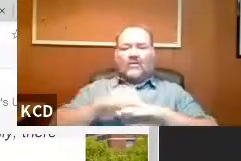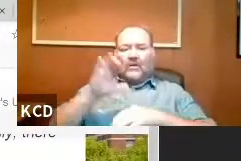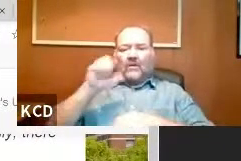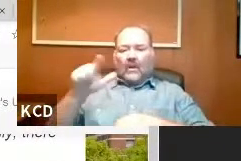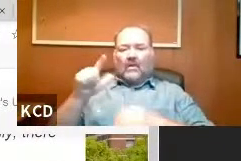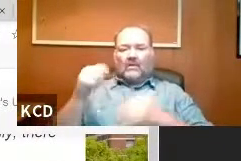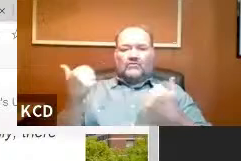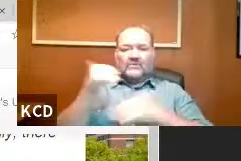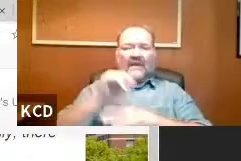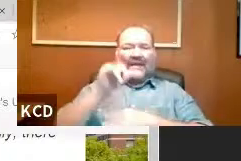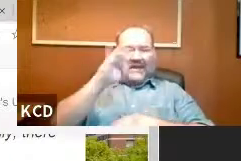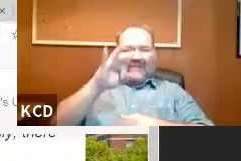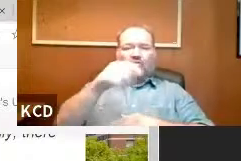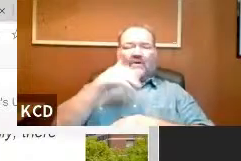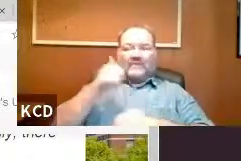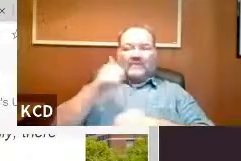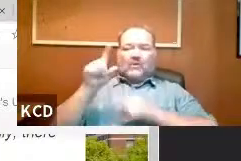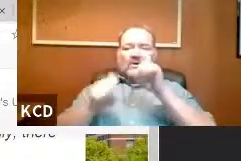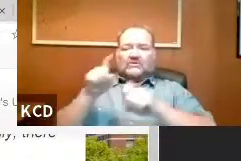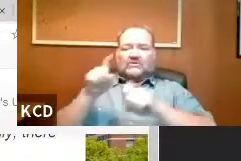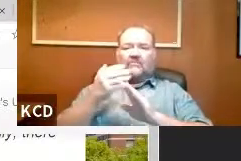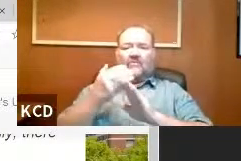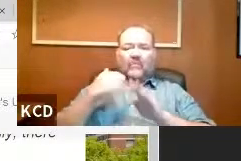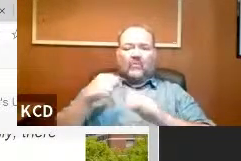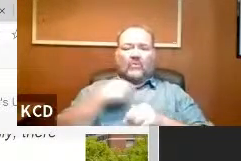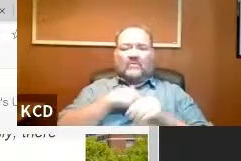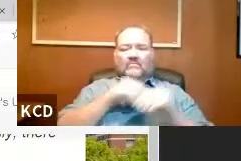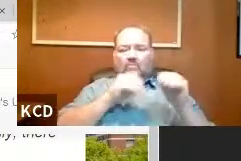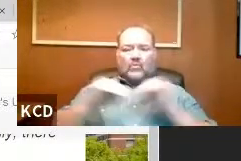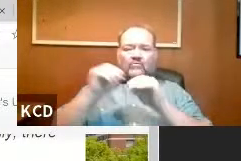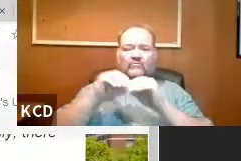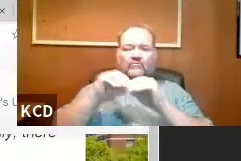questions before we moved into the benchmarks.